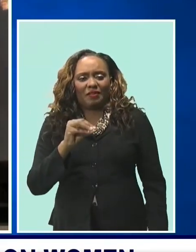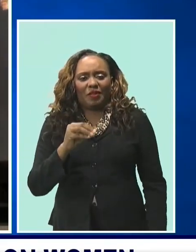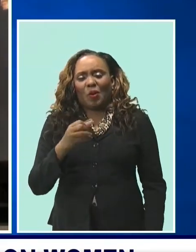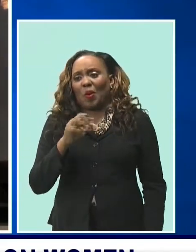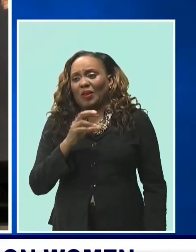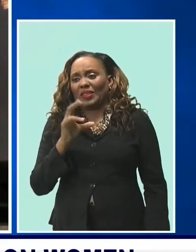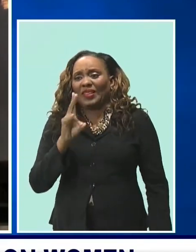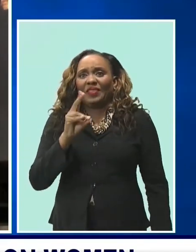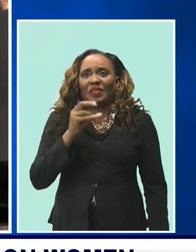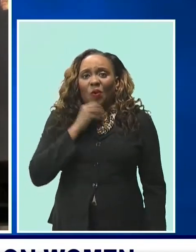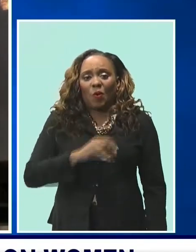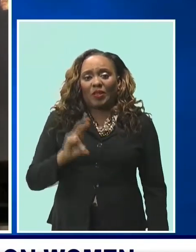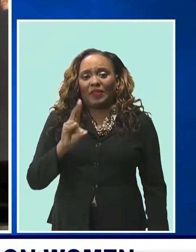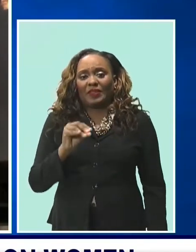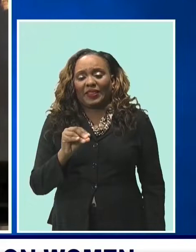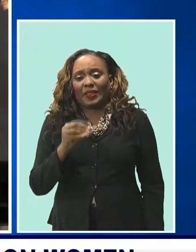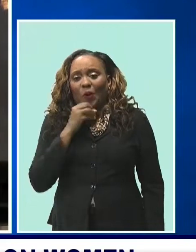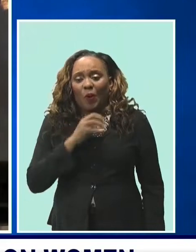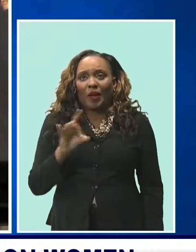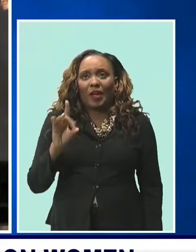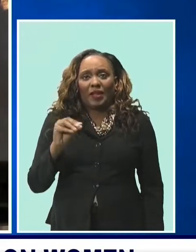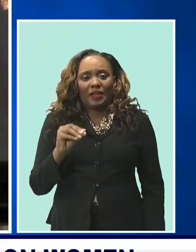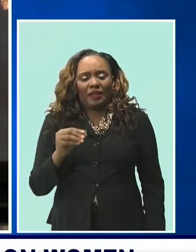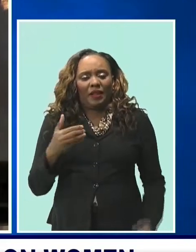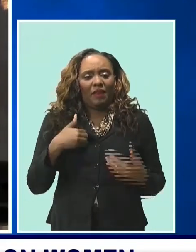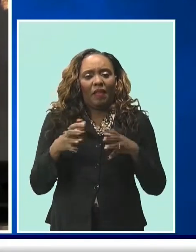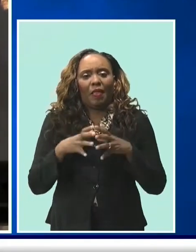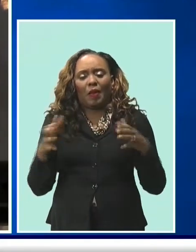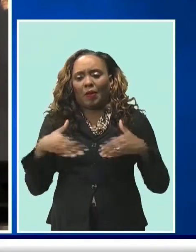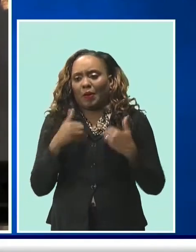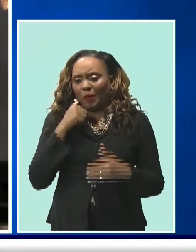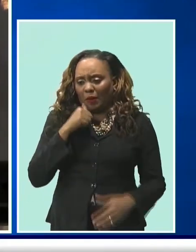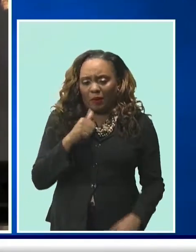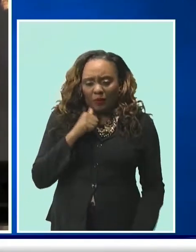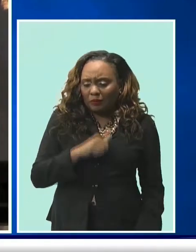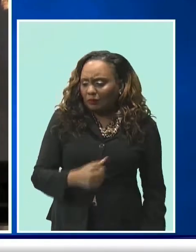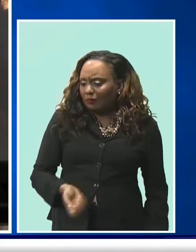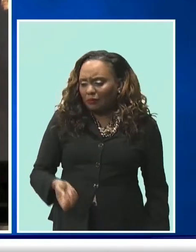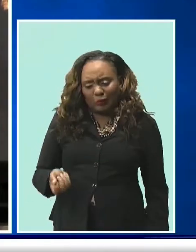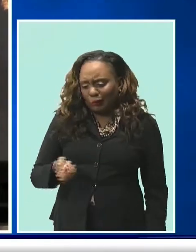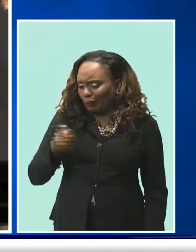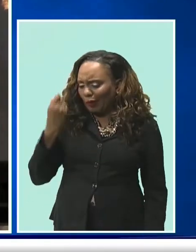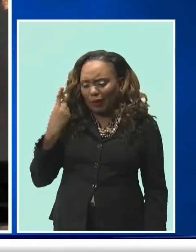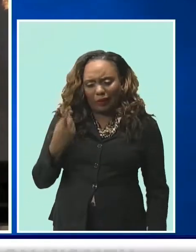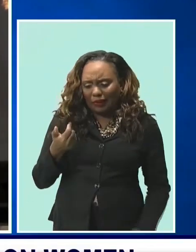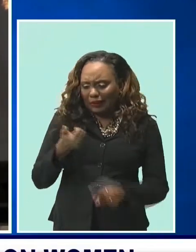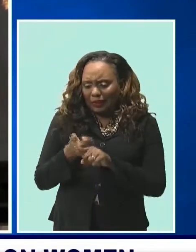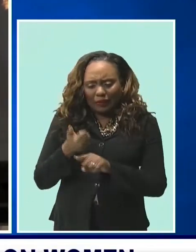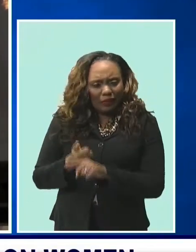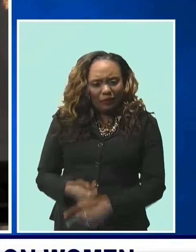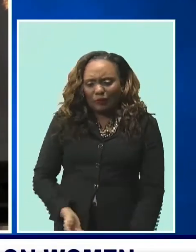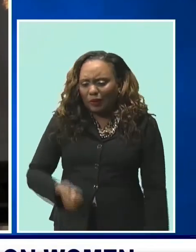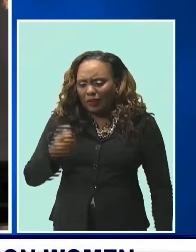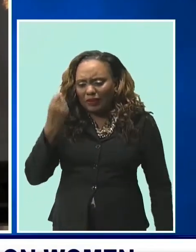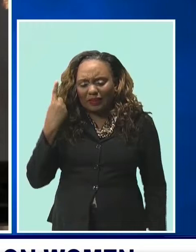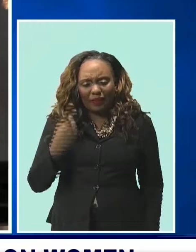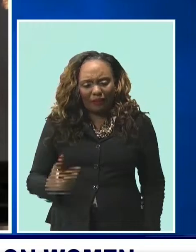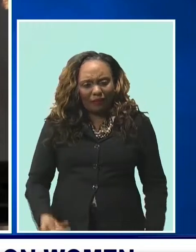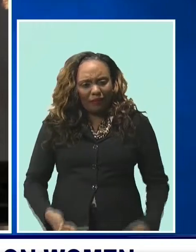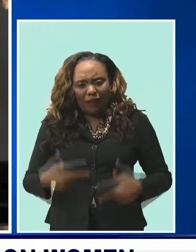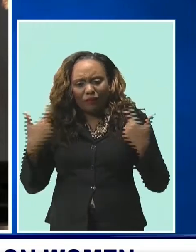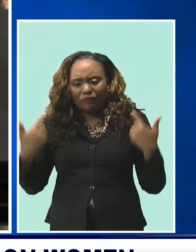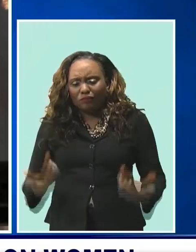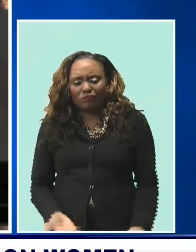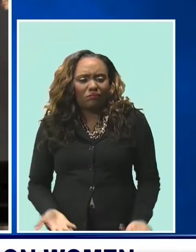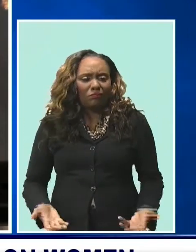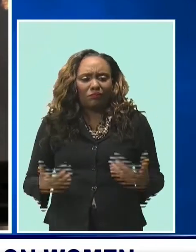even 80. Yeah. And we have a lot of young girls who do not understand. They don't know themselves. They don't know what they stand for. They don't have